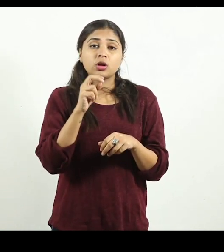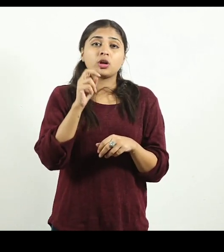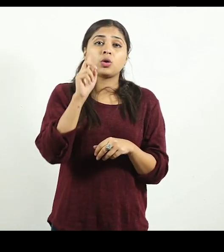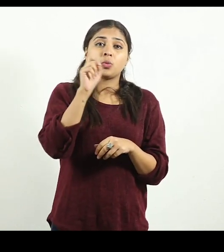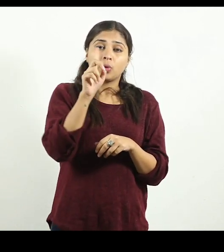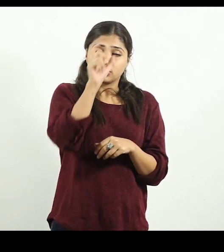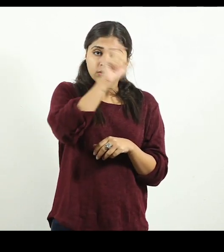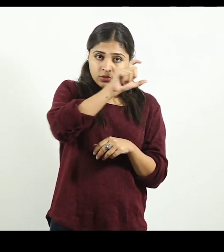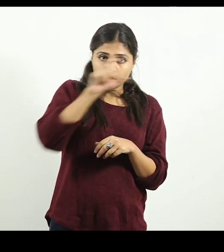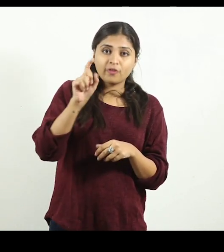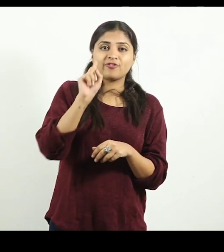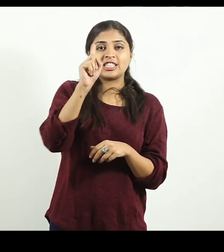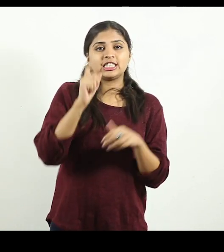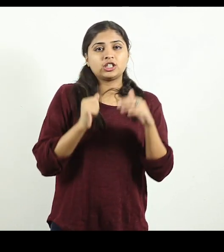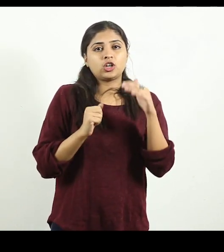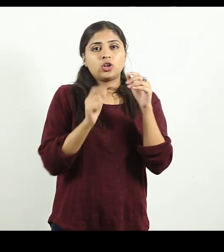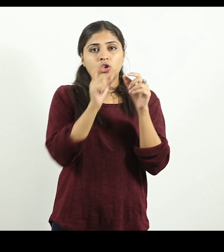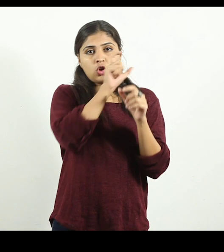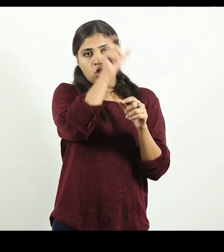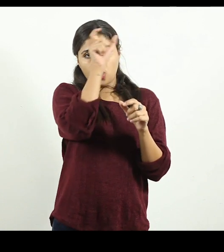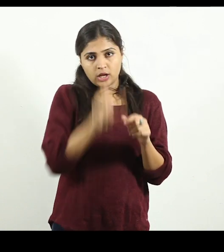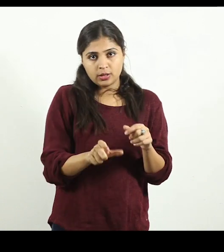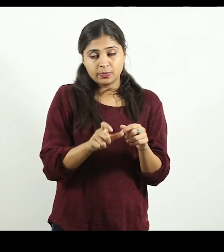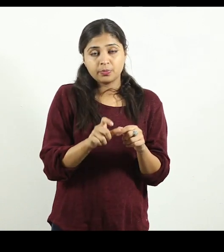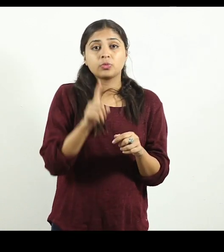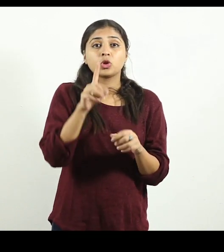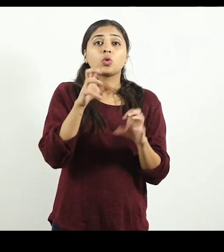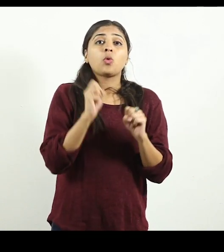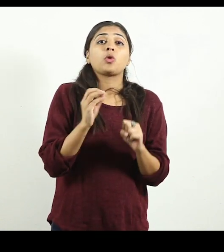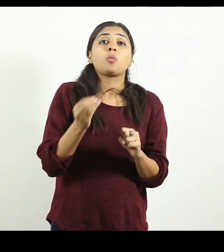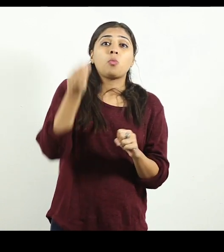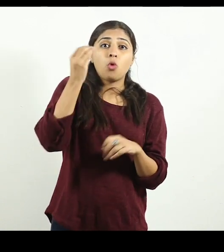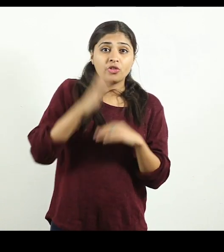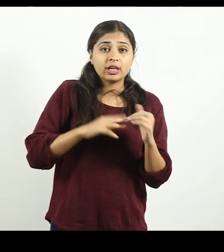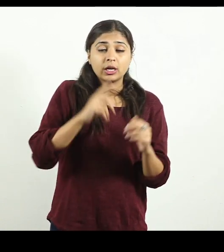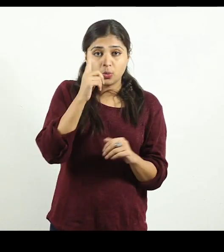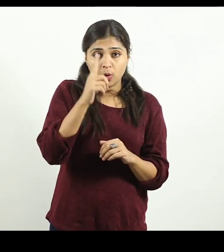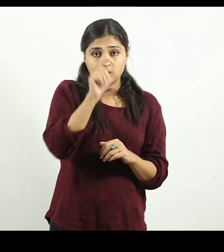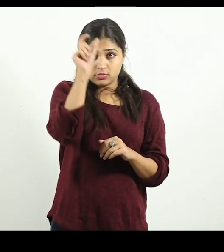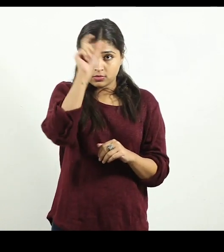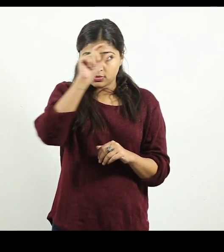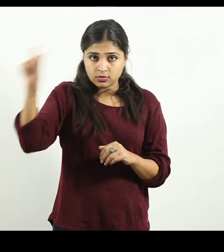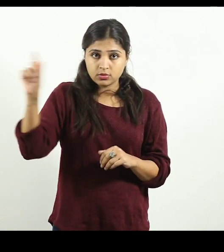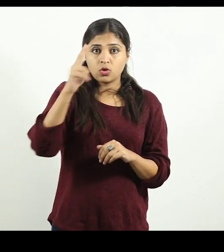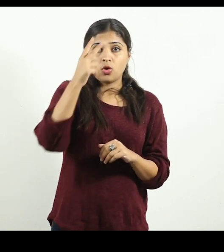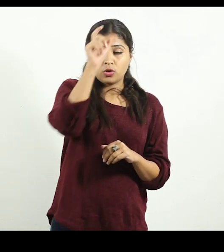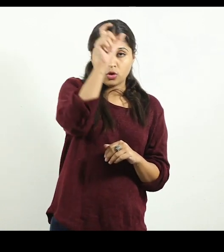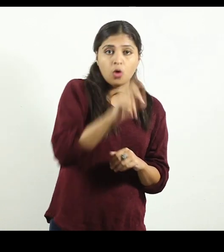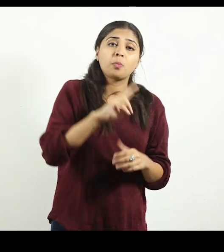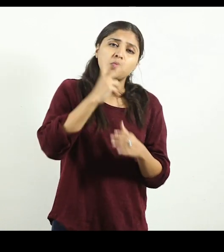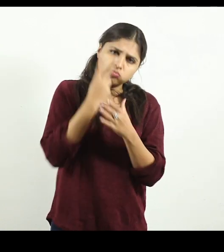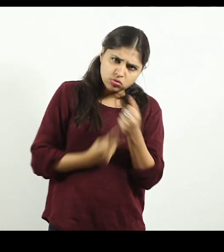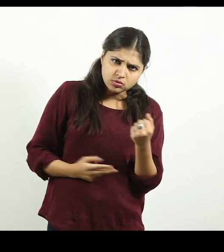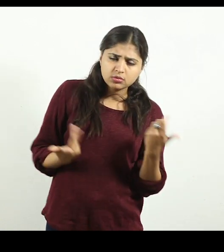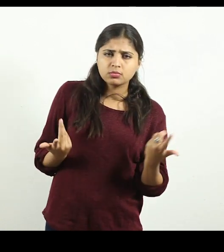or column, or to lock both rows and columns at the same time, click Freeze panes.